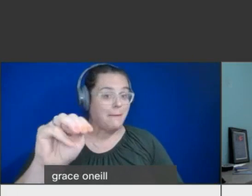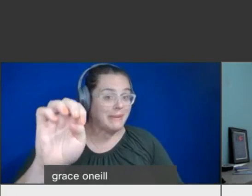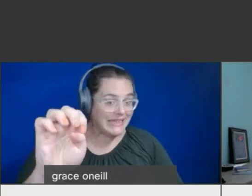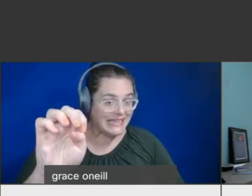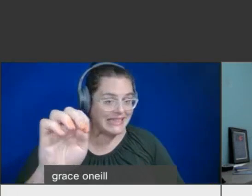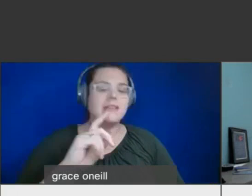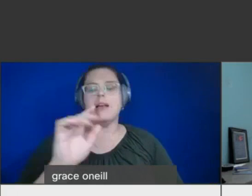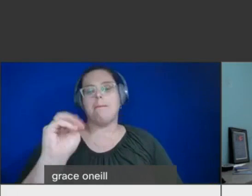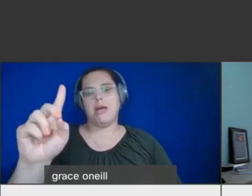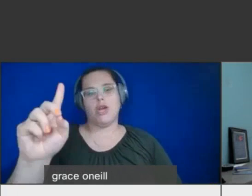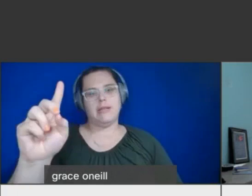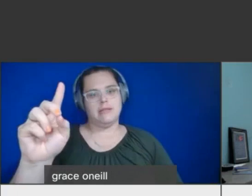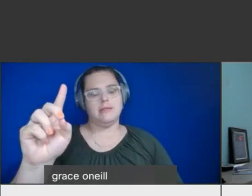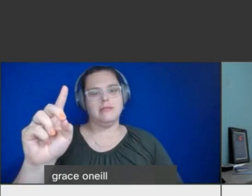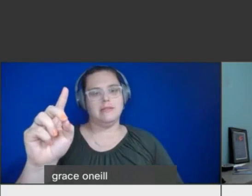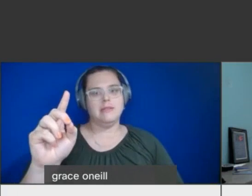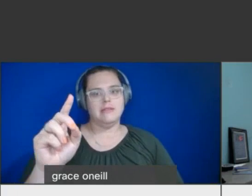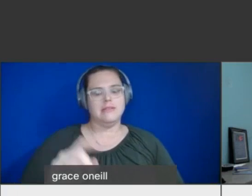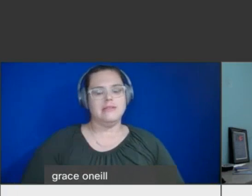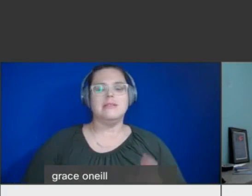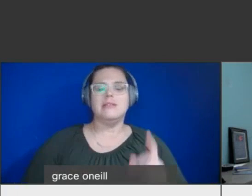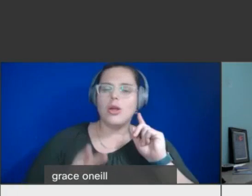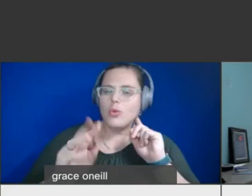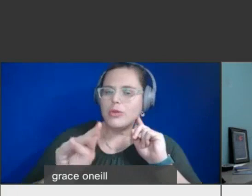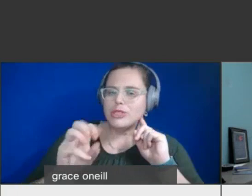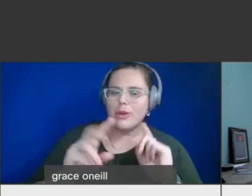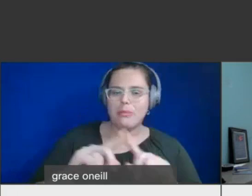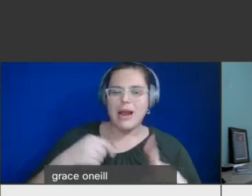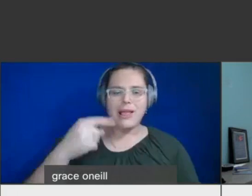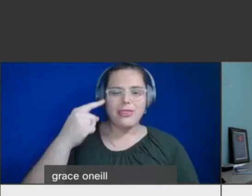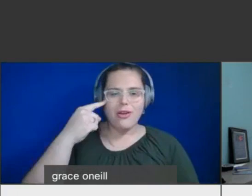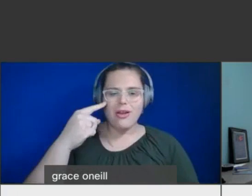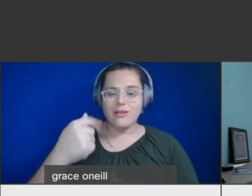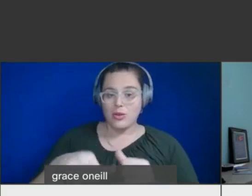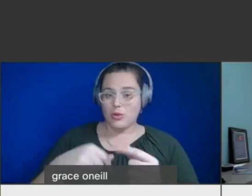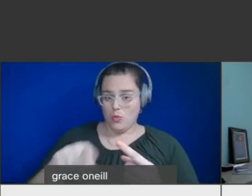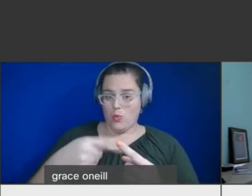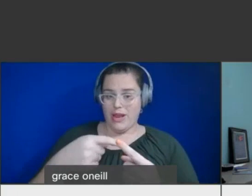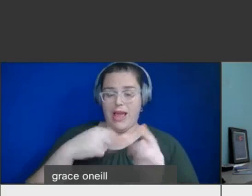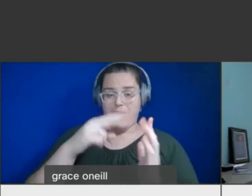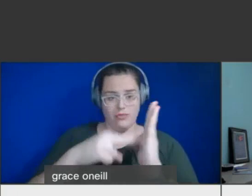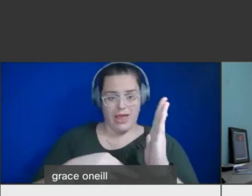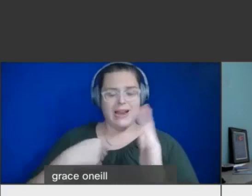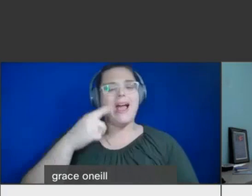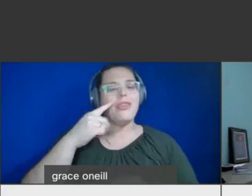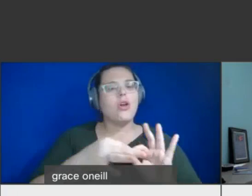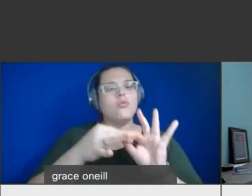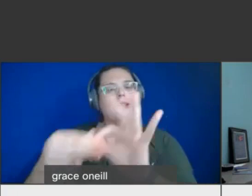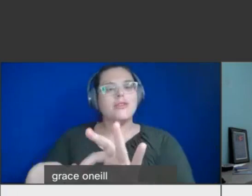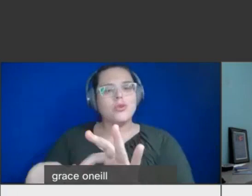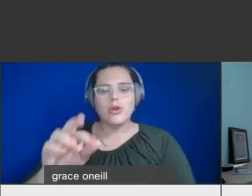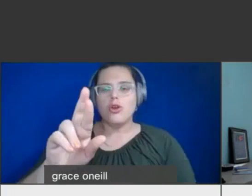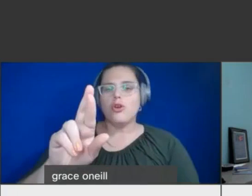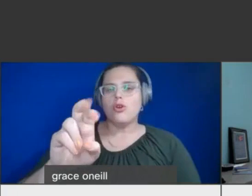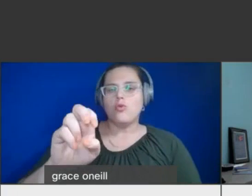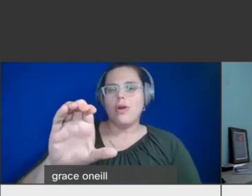Maryland. right, but I thought that from reading the initials, I thought the question was related to reciprocity.